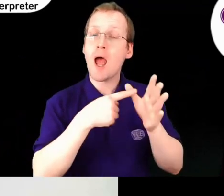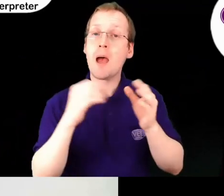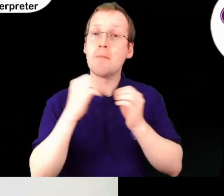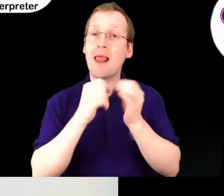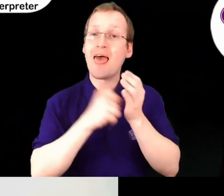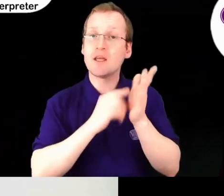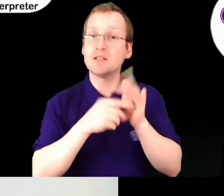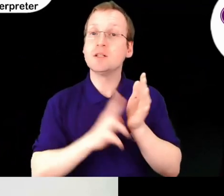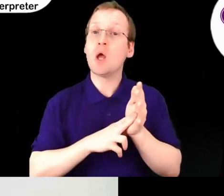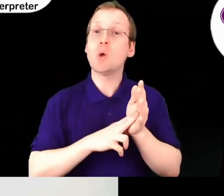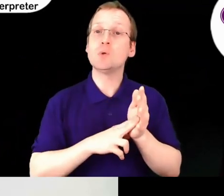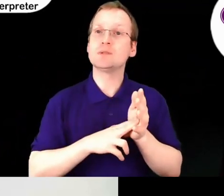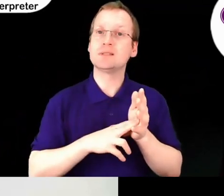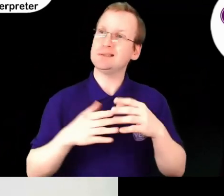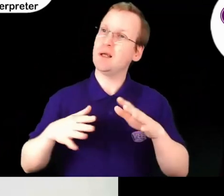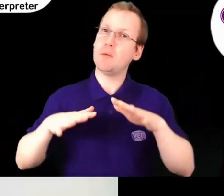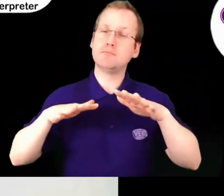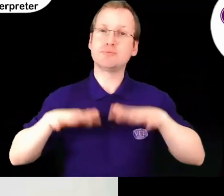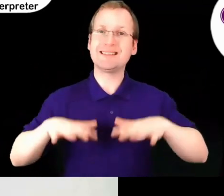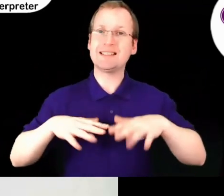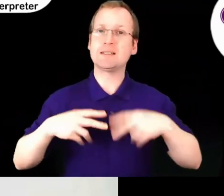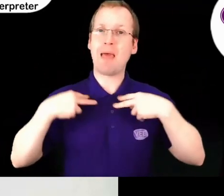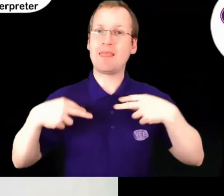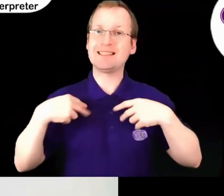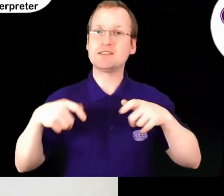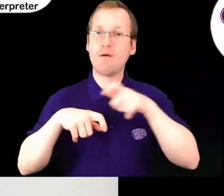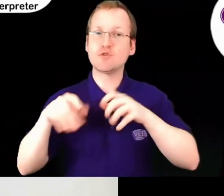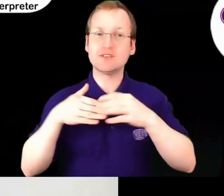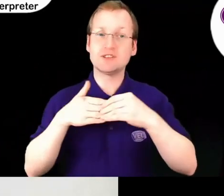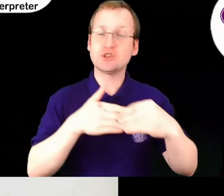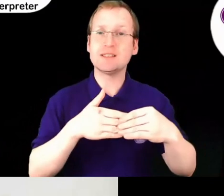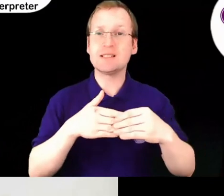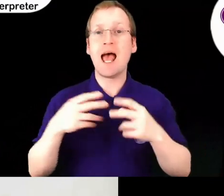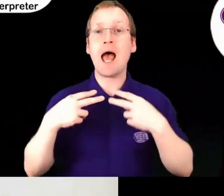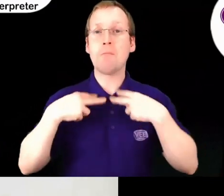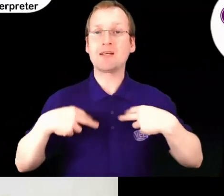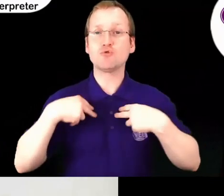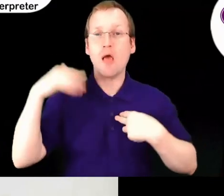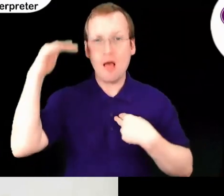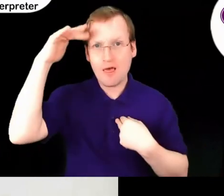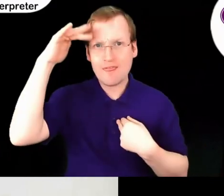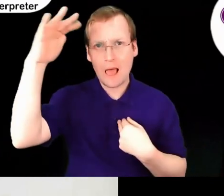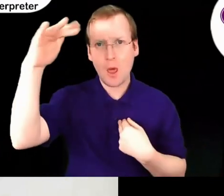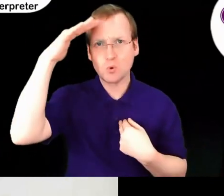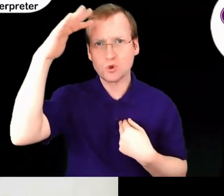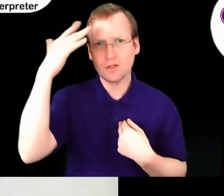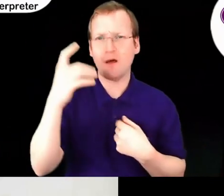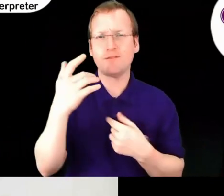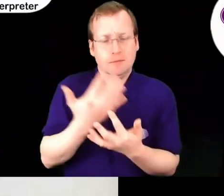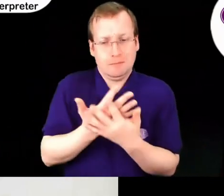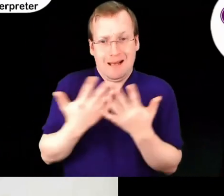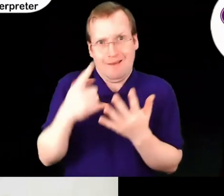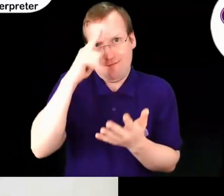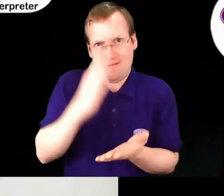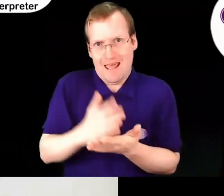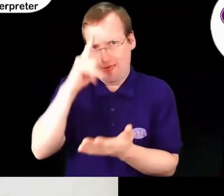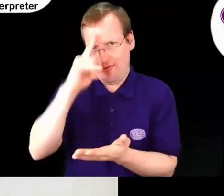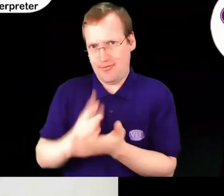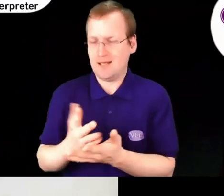British Methodist Conference. Barbara is a pastoral theologian who's worked among people of many different faiths and